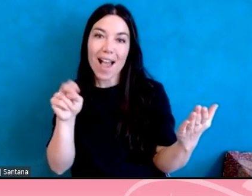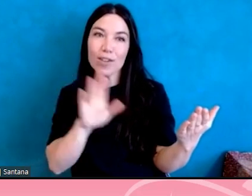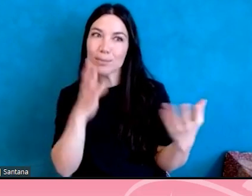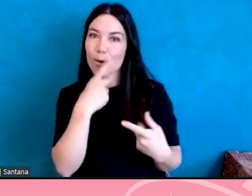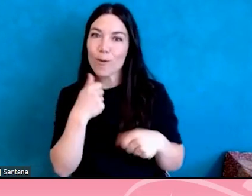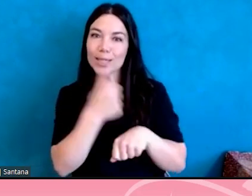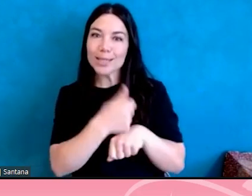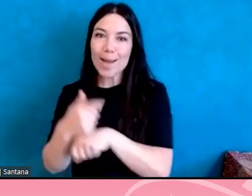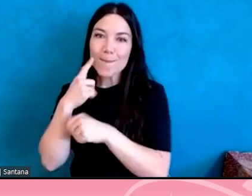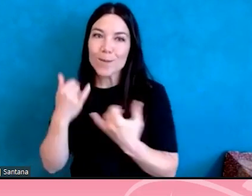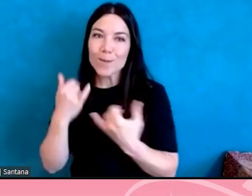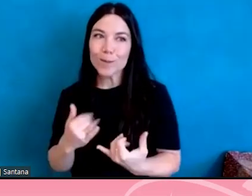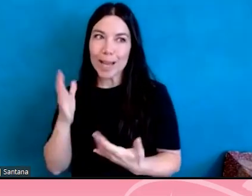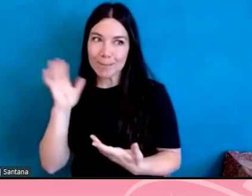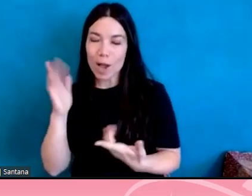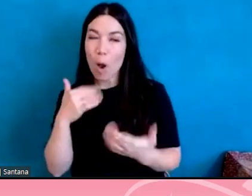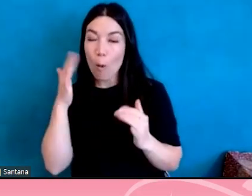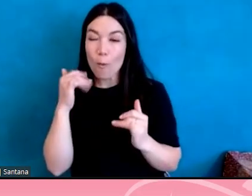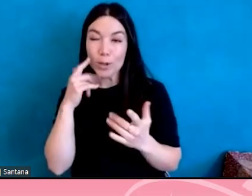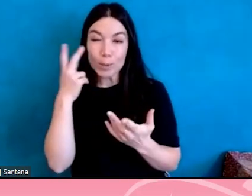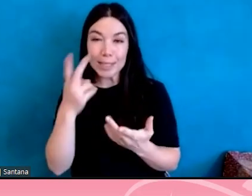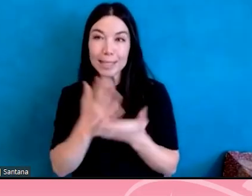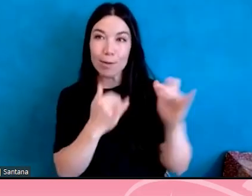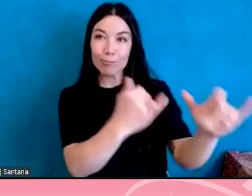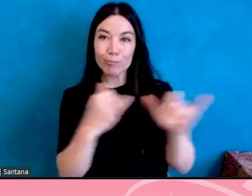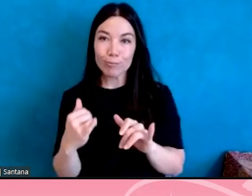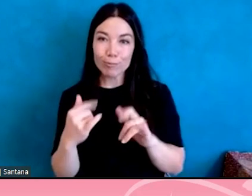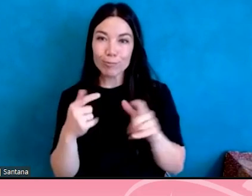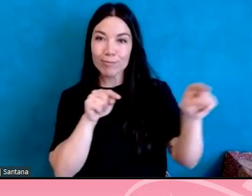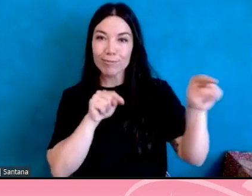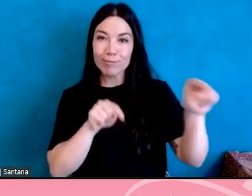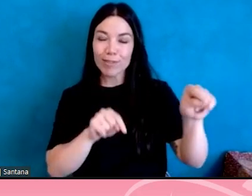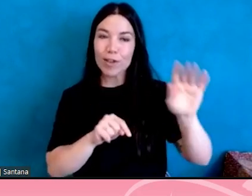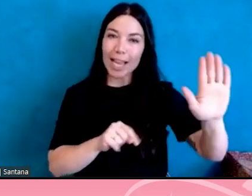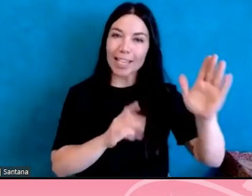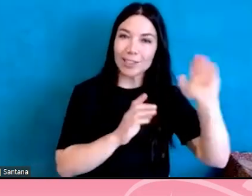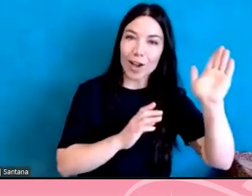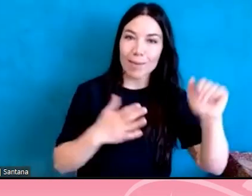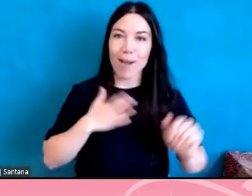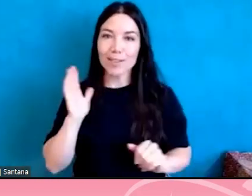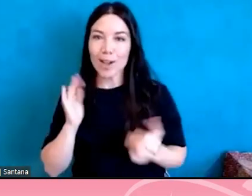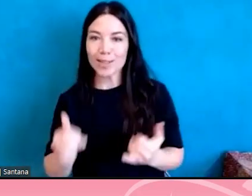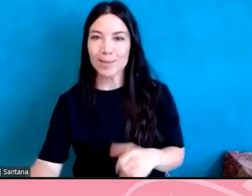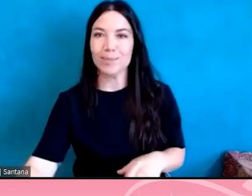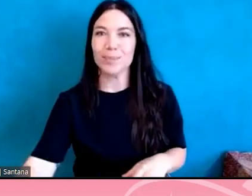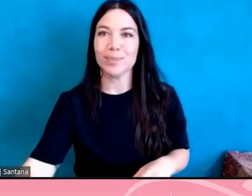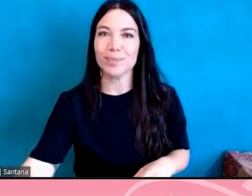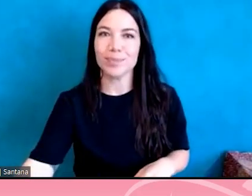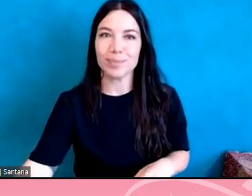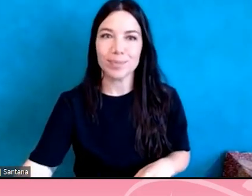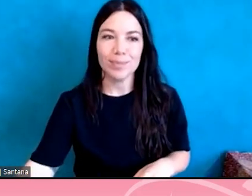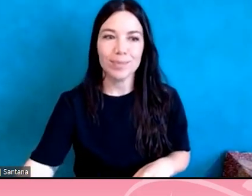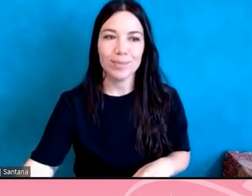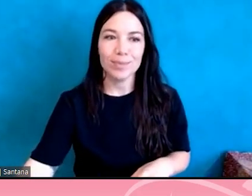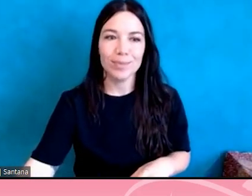some parallels in what I'm sharing with you as well as what you heard earlier. During our time today, I will share information